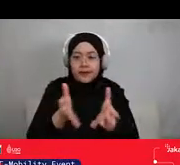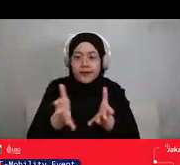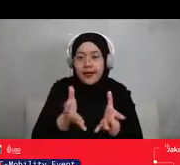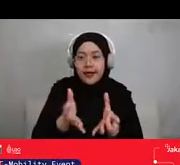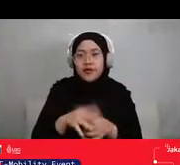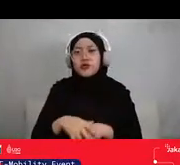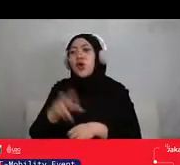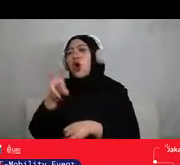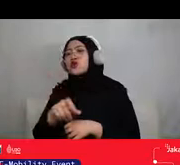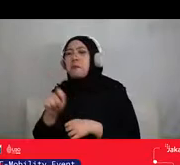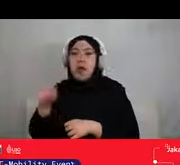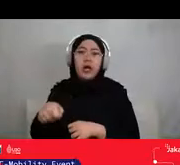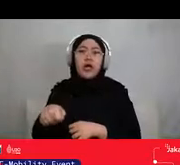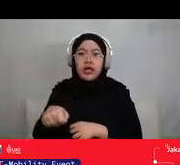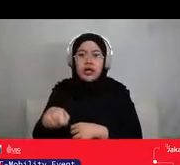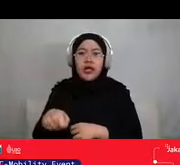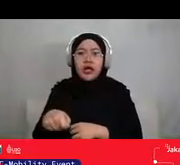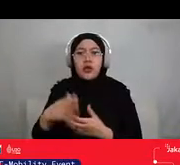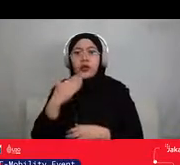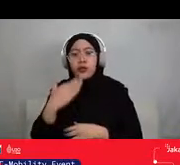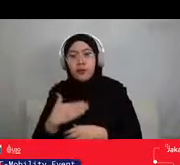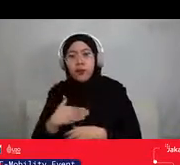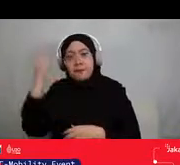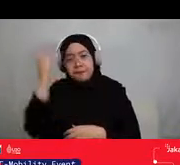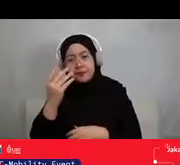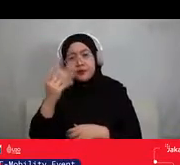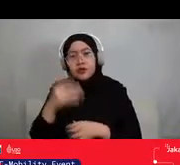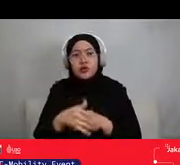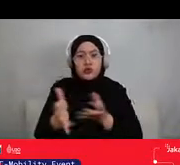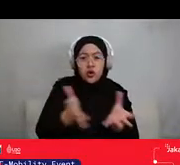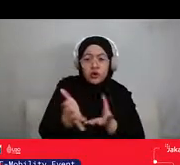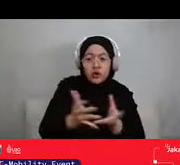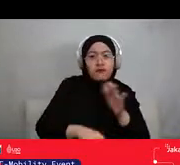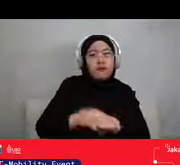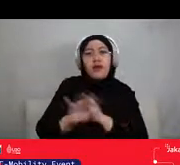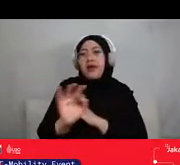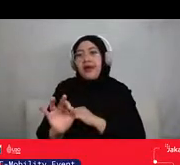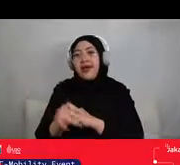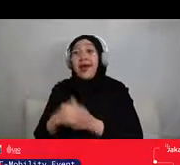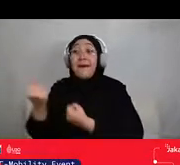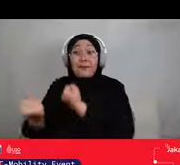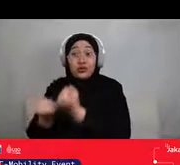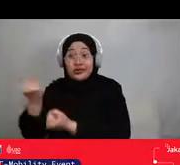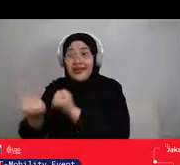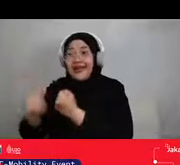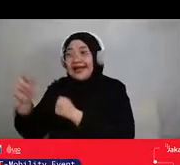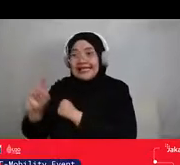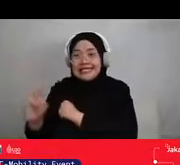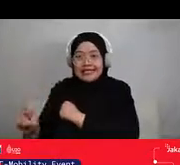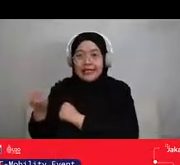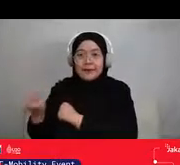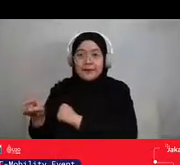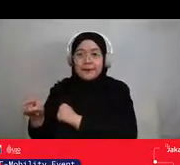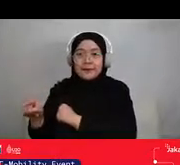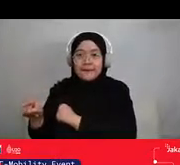bus. So this is a very good model where the utility companies are willing and able to finance the battery and the